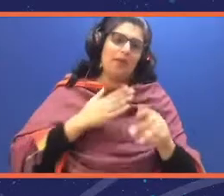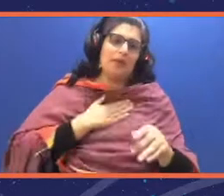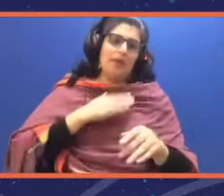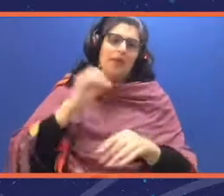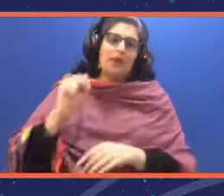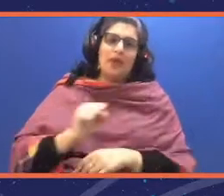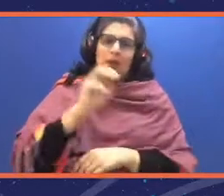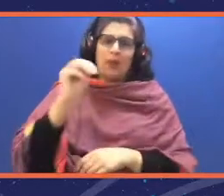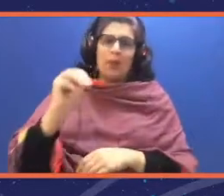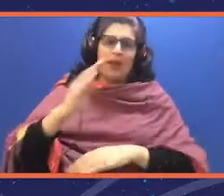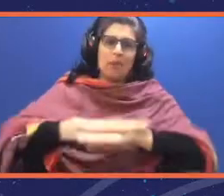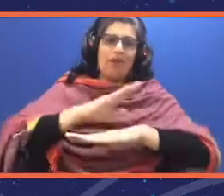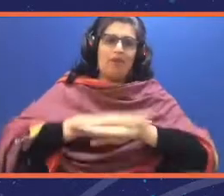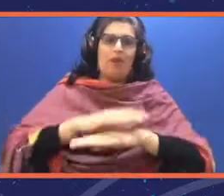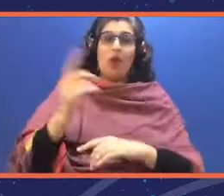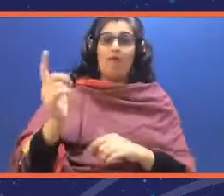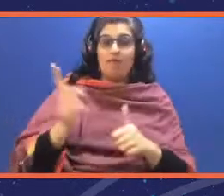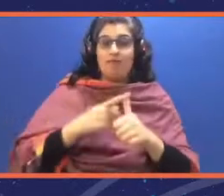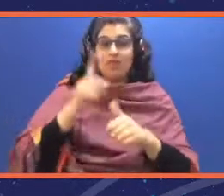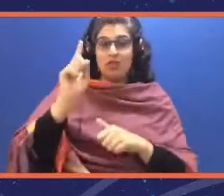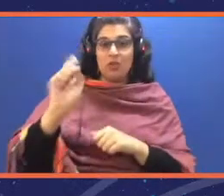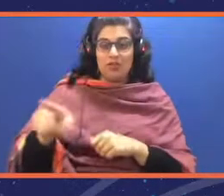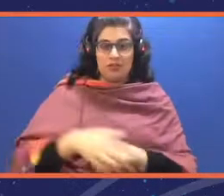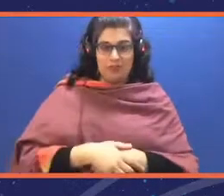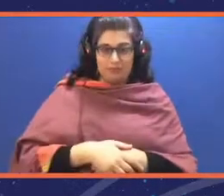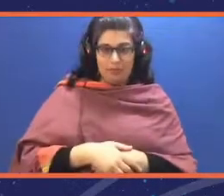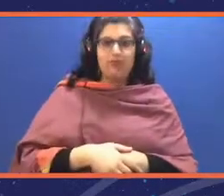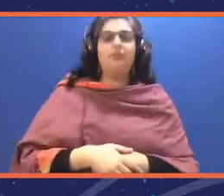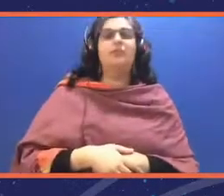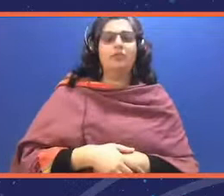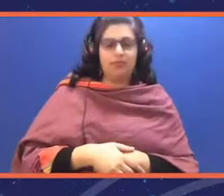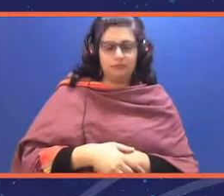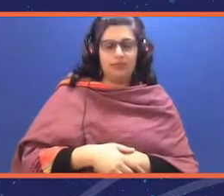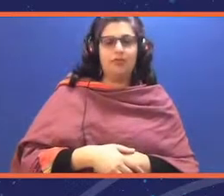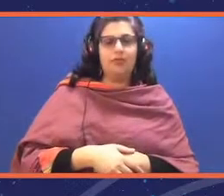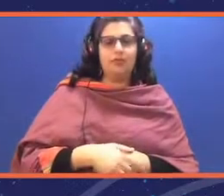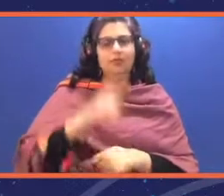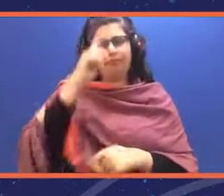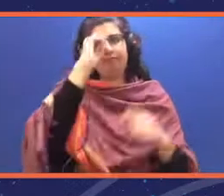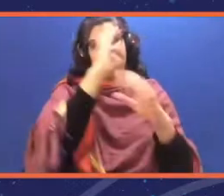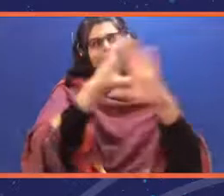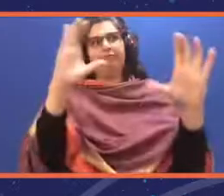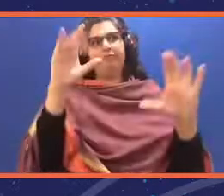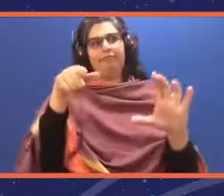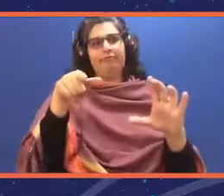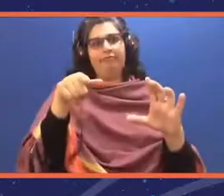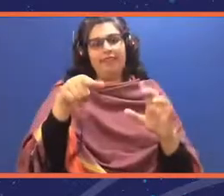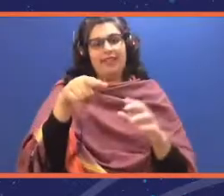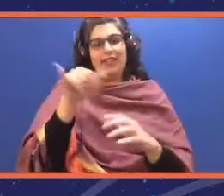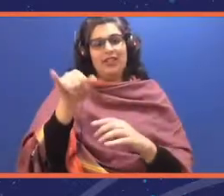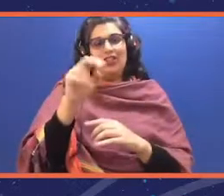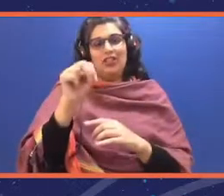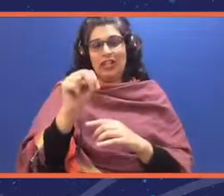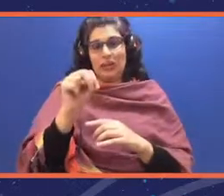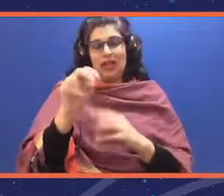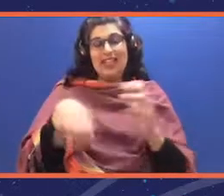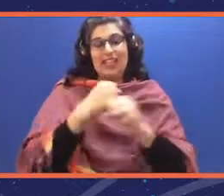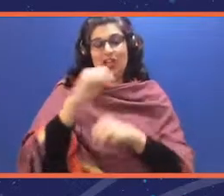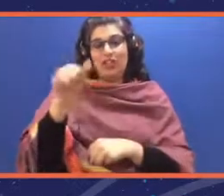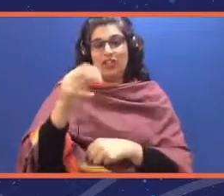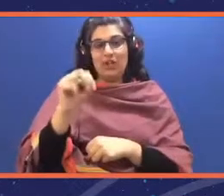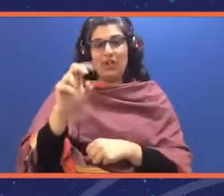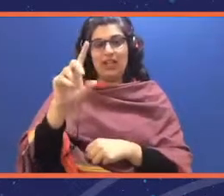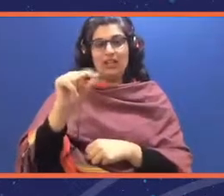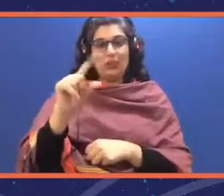one of the first questions I asked. I said, imagine you are in January 2020. What did you think your year